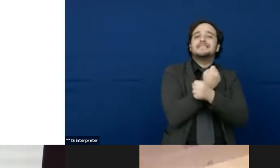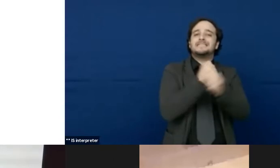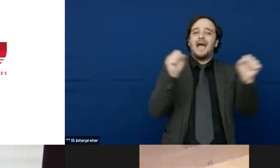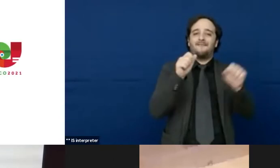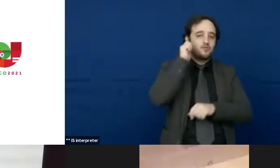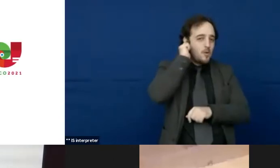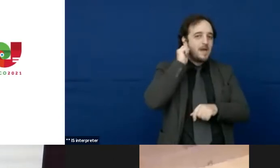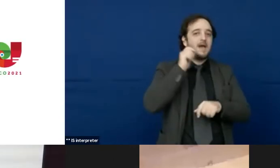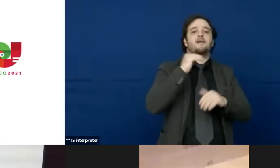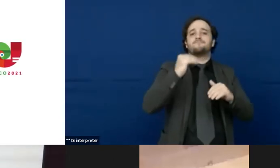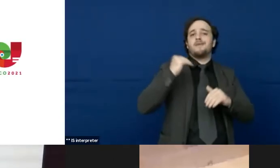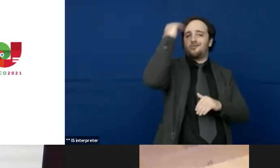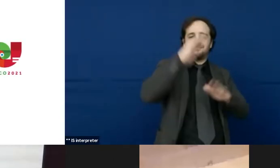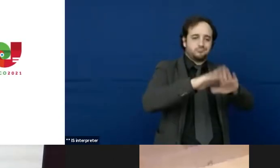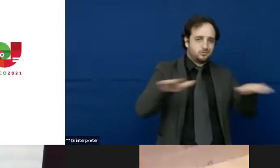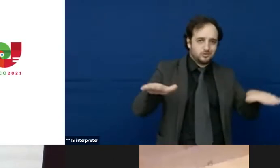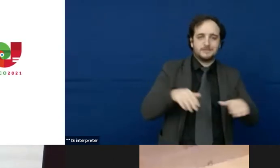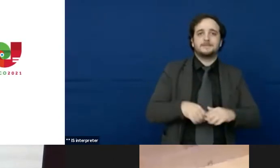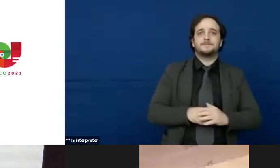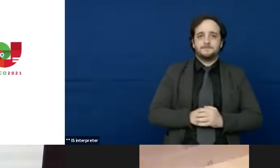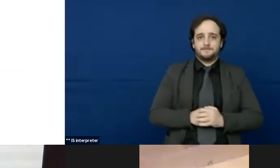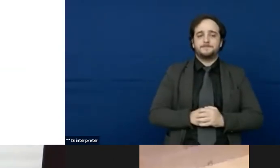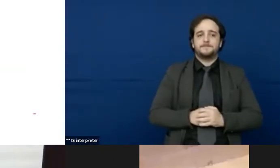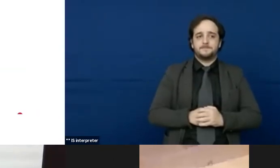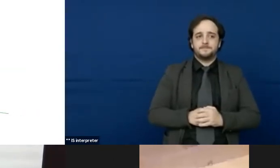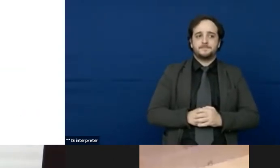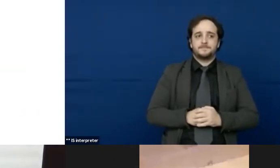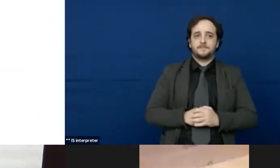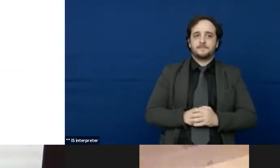We are experiencing some challenges with the sound.